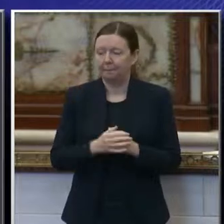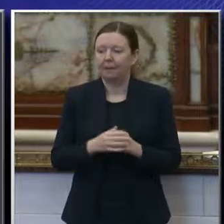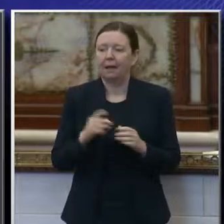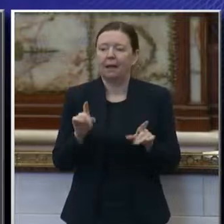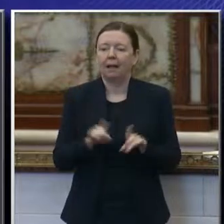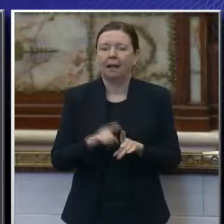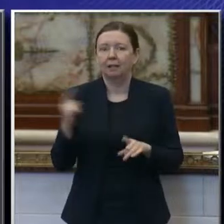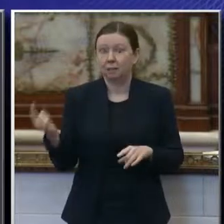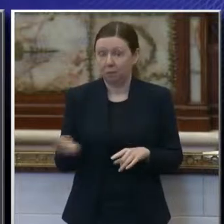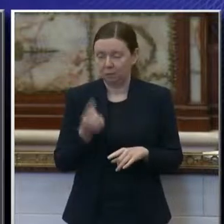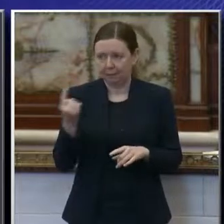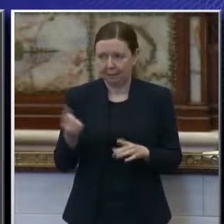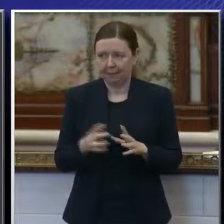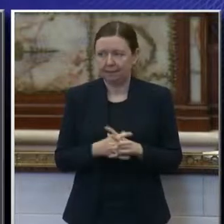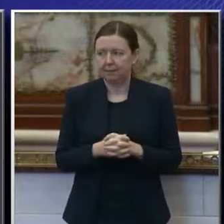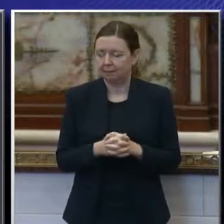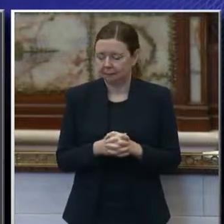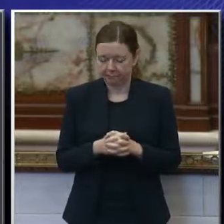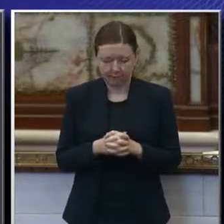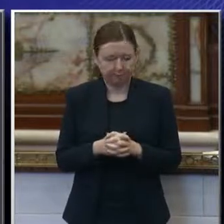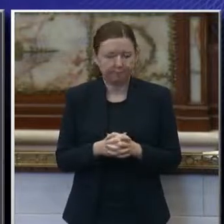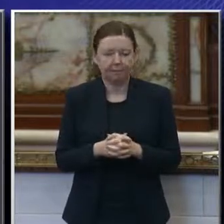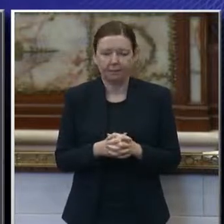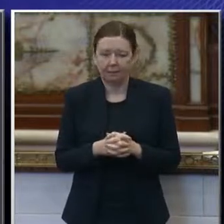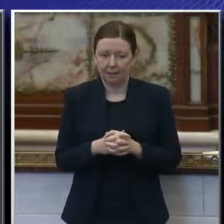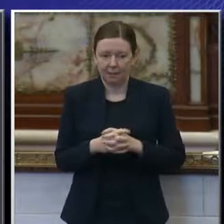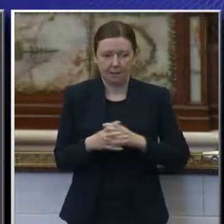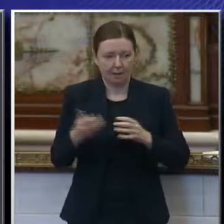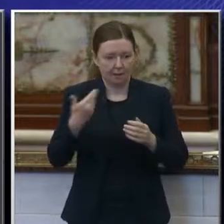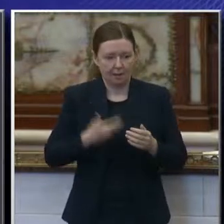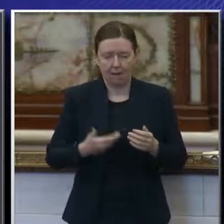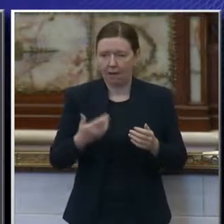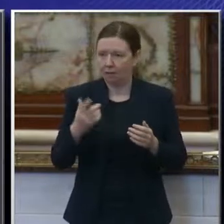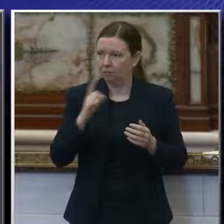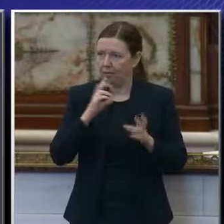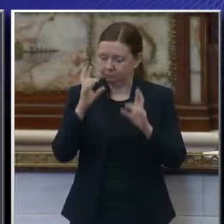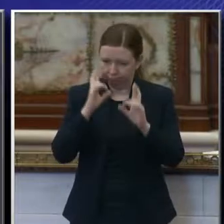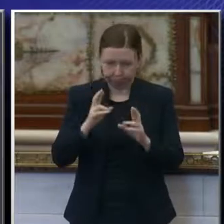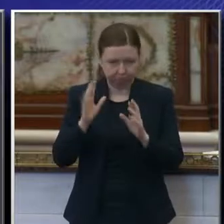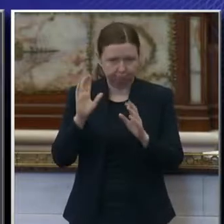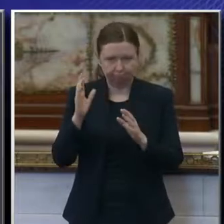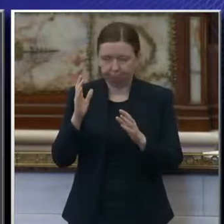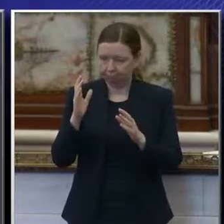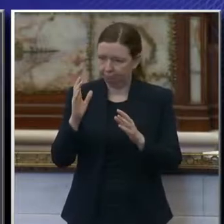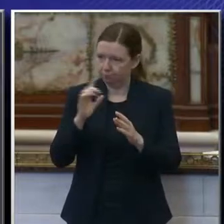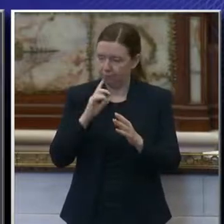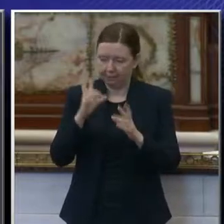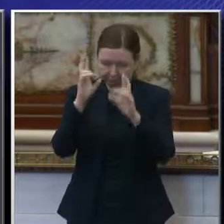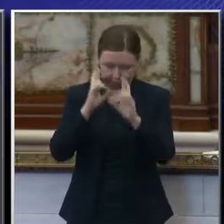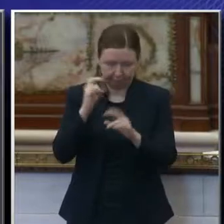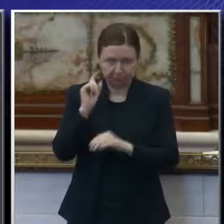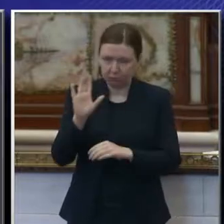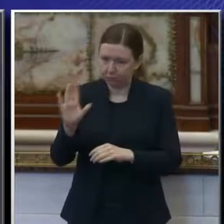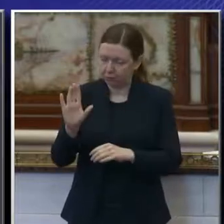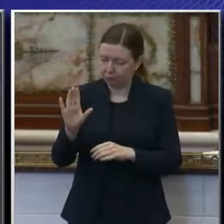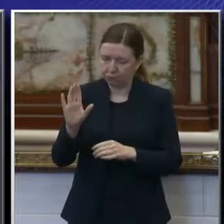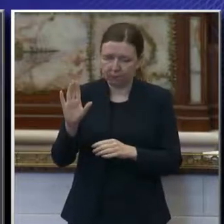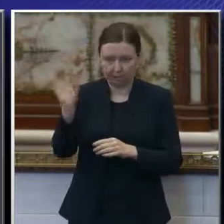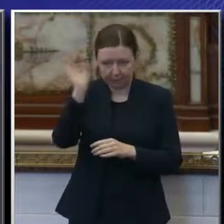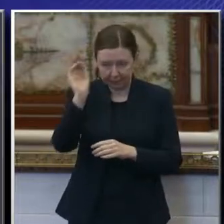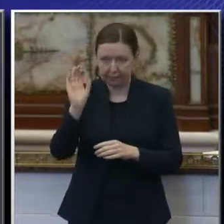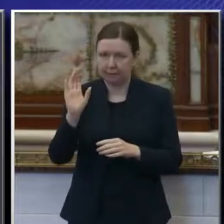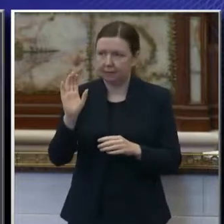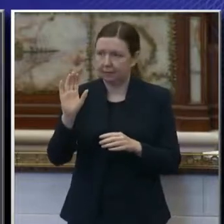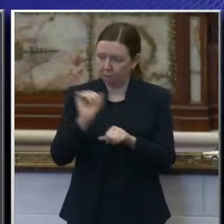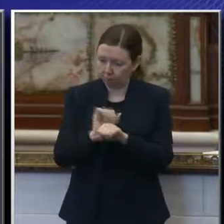always, you know, I and this body hold you up with high regards and have the utmost respect for the Omen's work